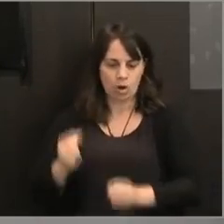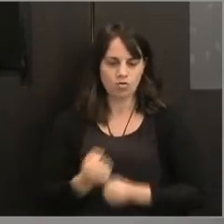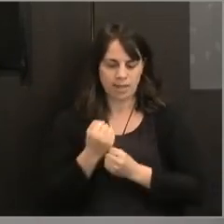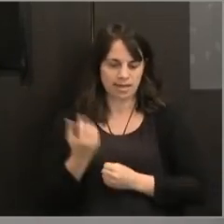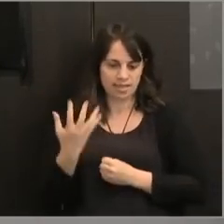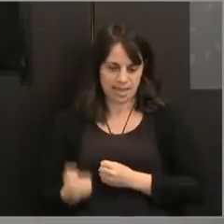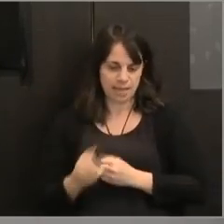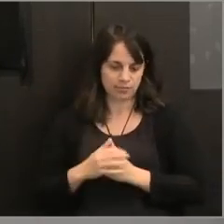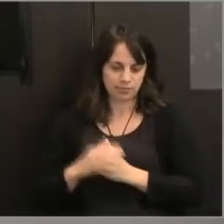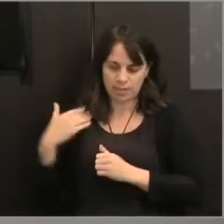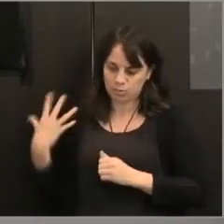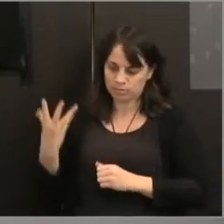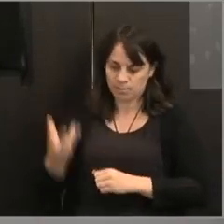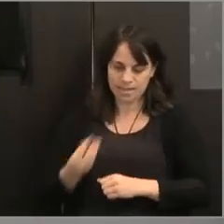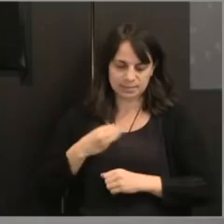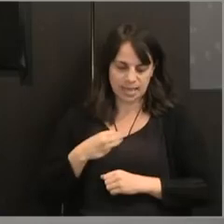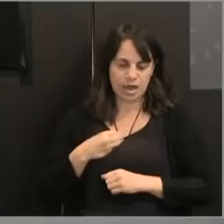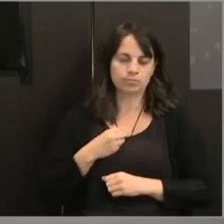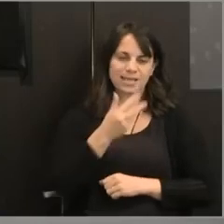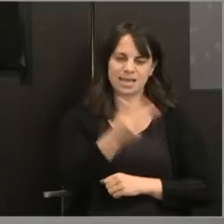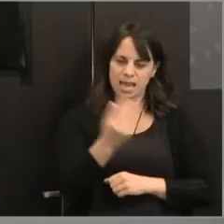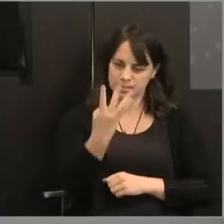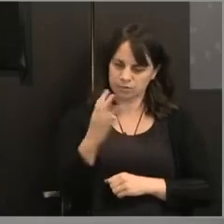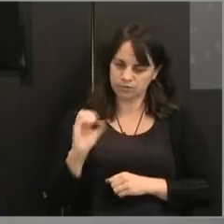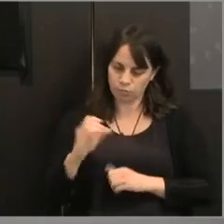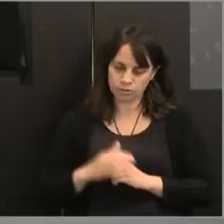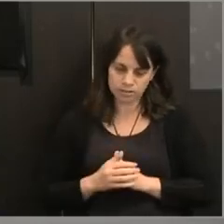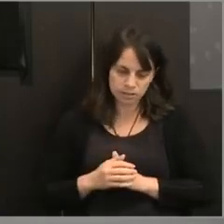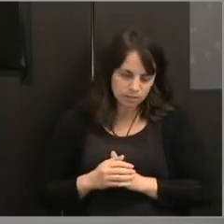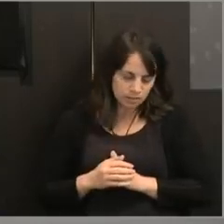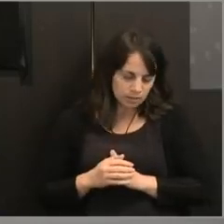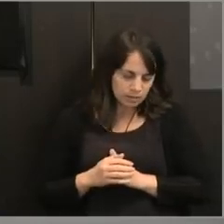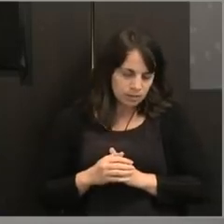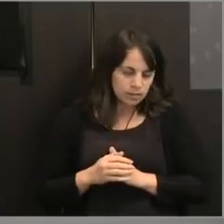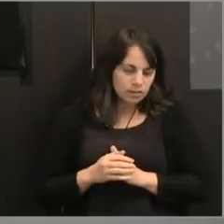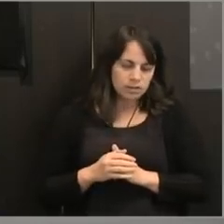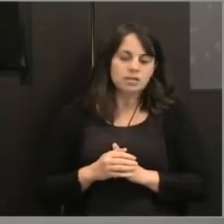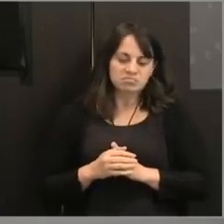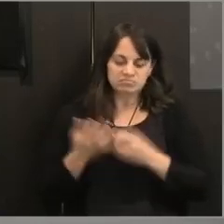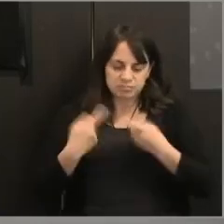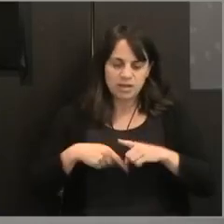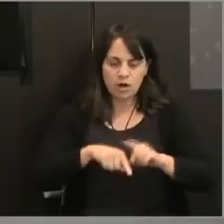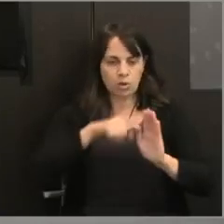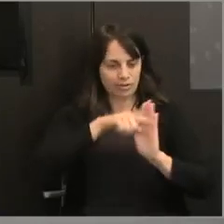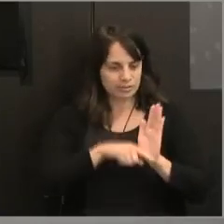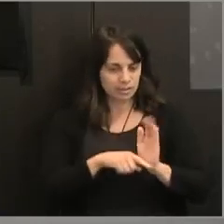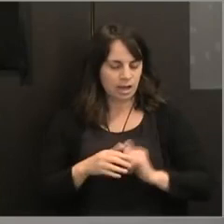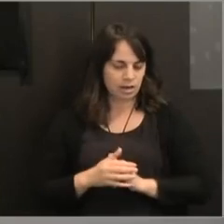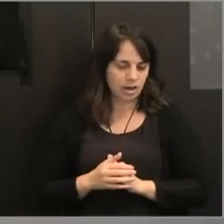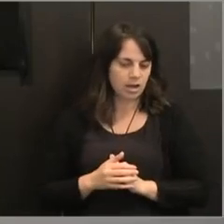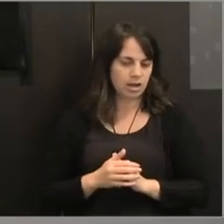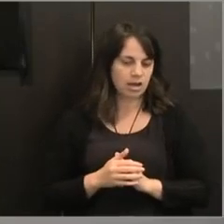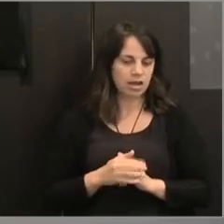with. In 1840, they could only act according to tikanga and commit the people